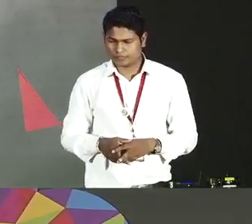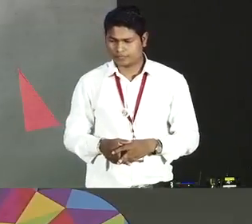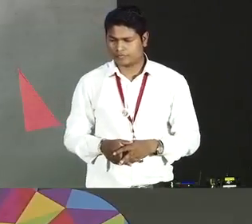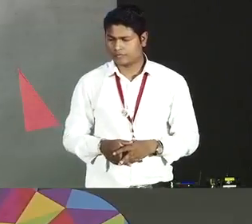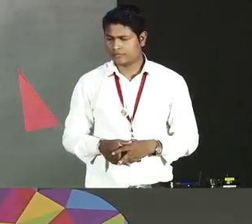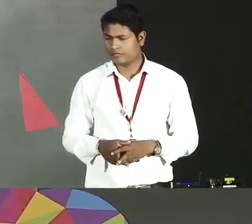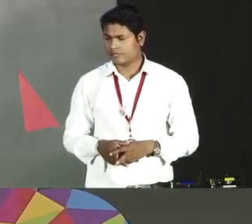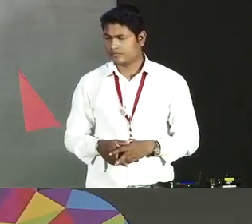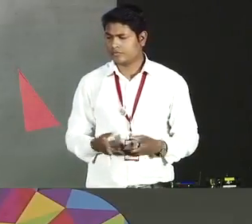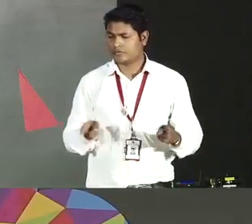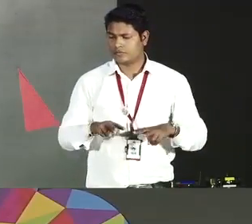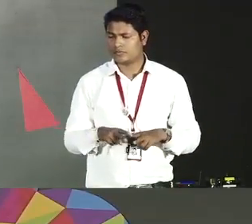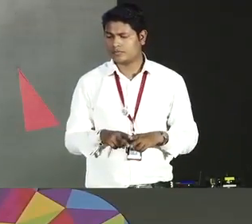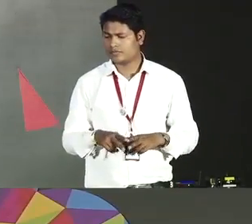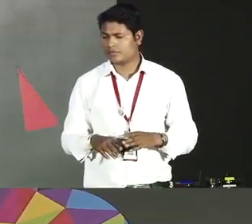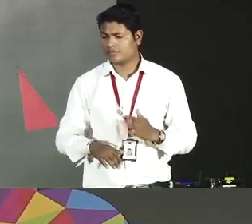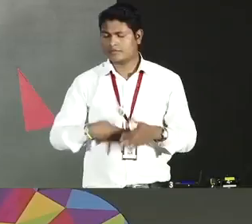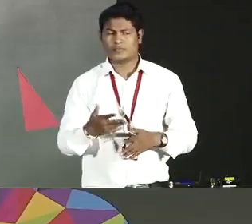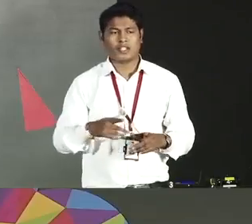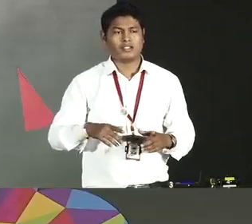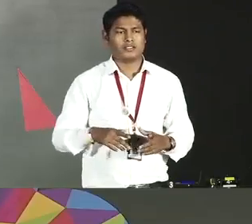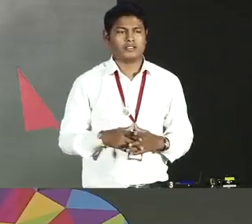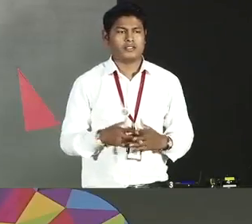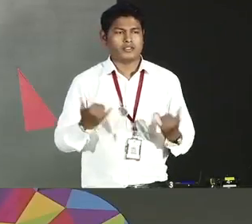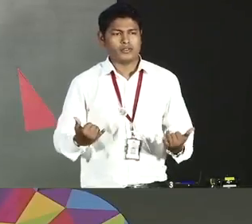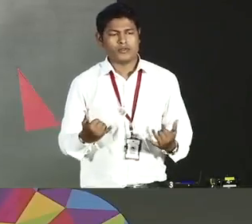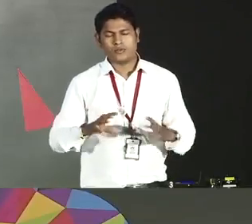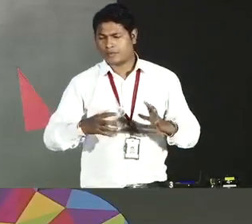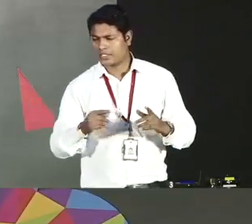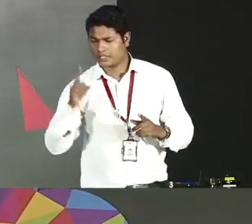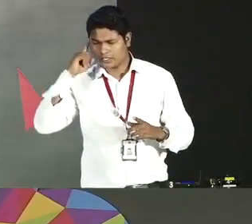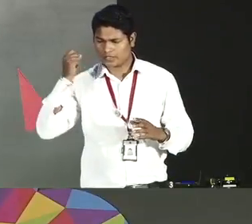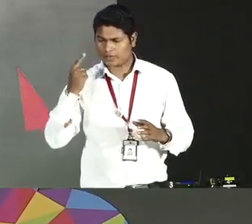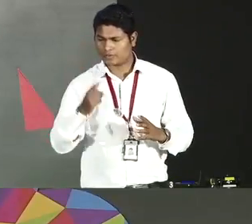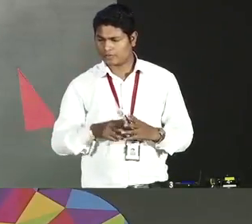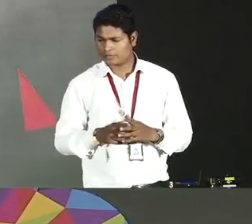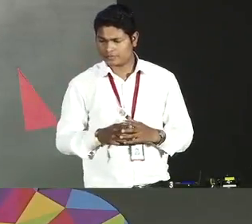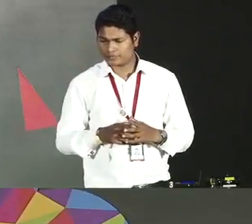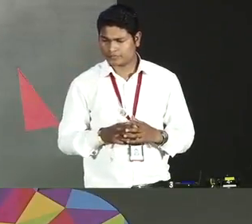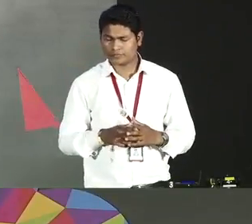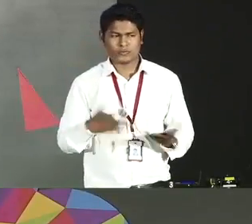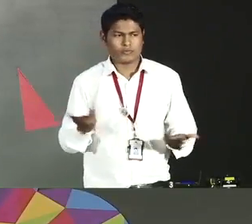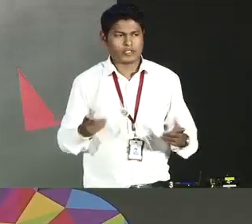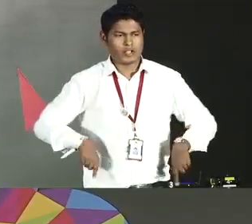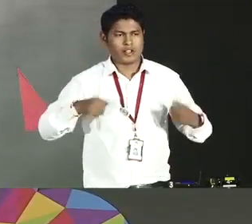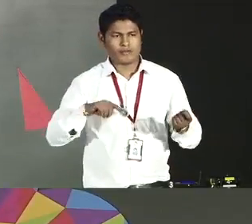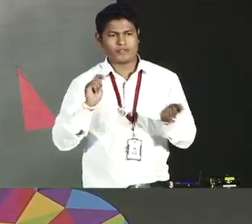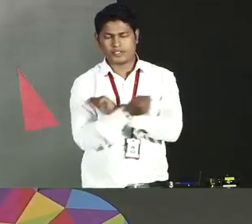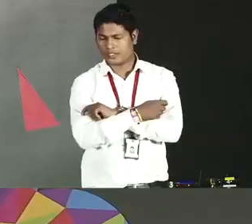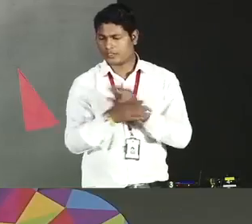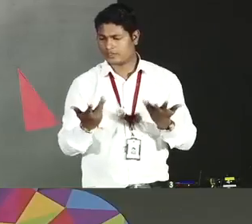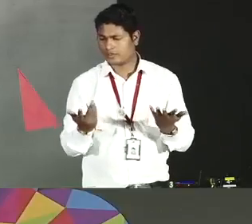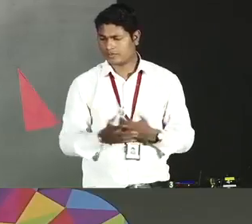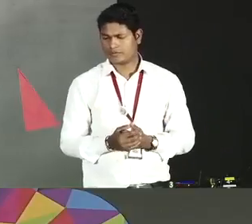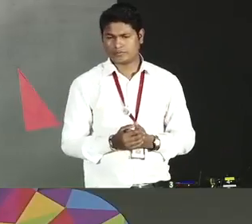And so we talk a little about how we use the technology to do this, but the whole reason we do it is to change lives. And so I thought we started with a